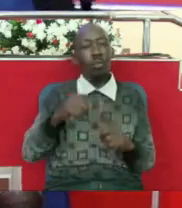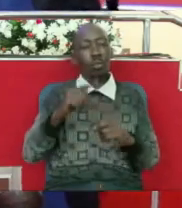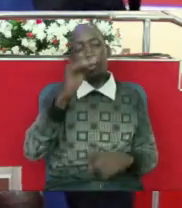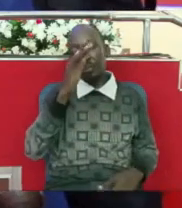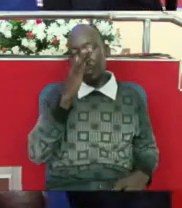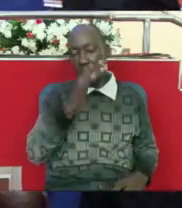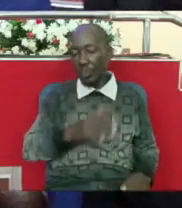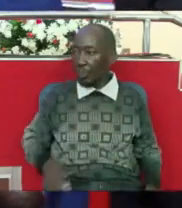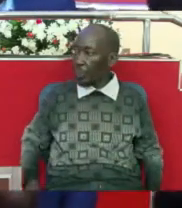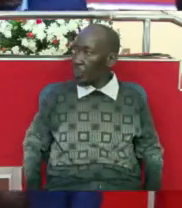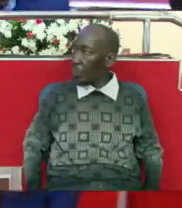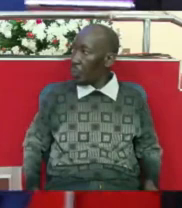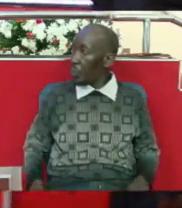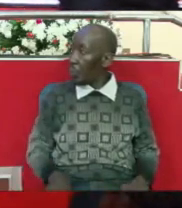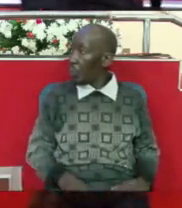Haiwezekani kwa Mungu kudanganya.